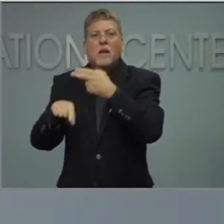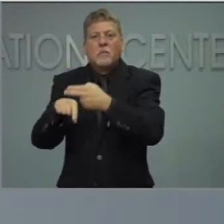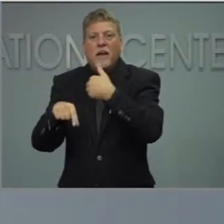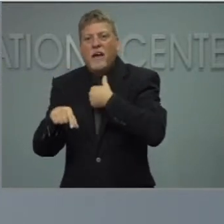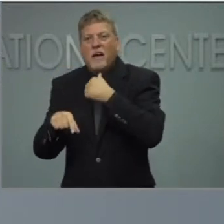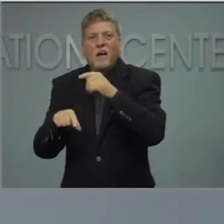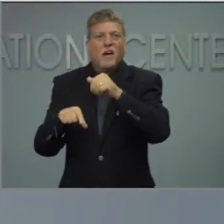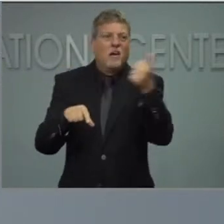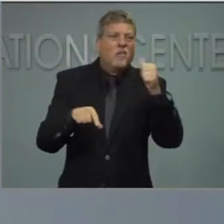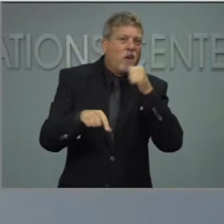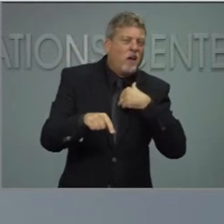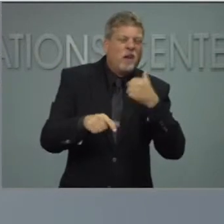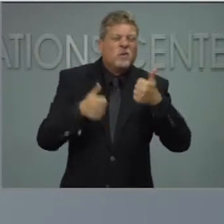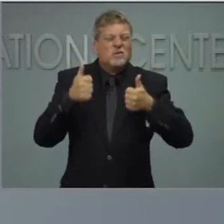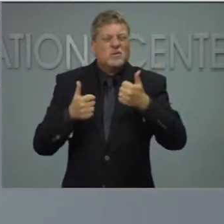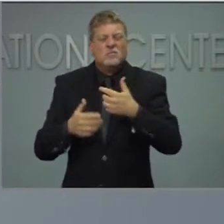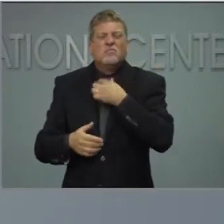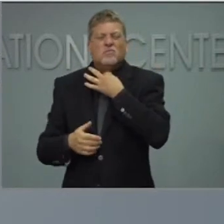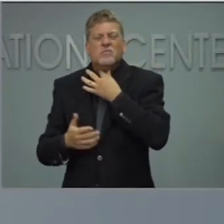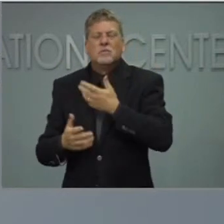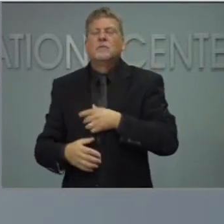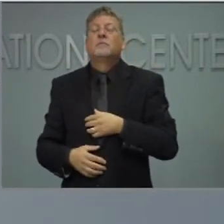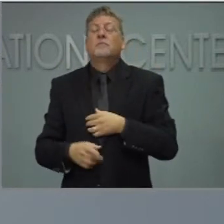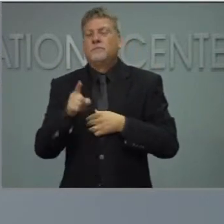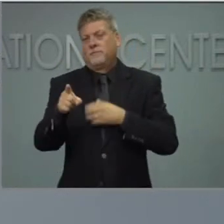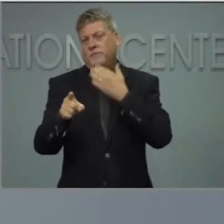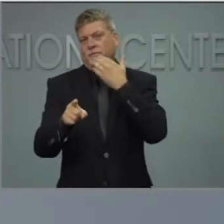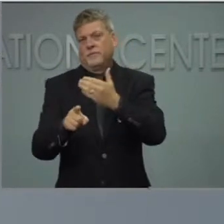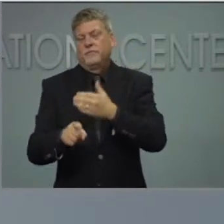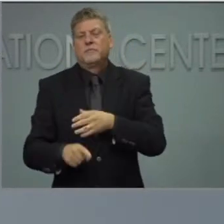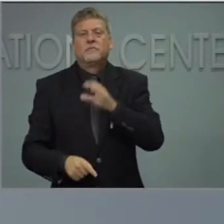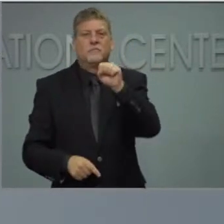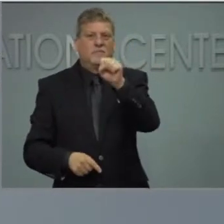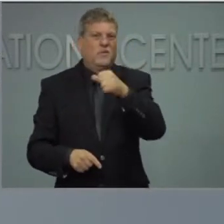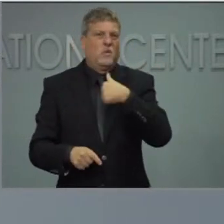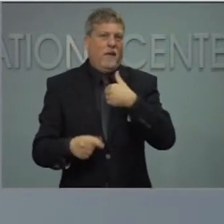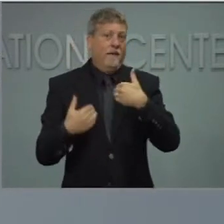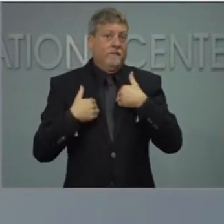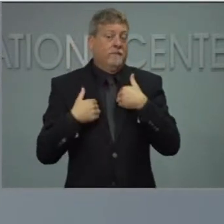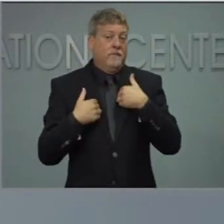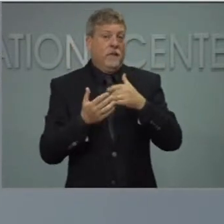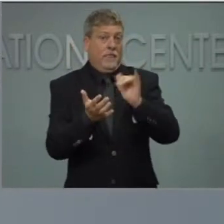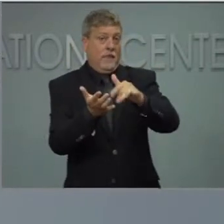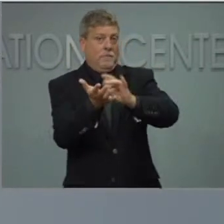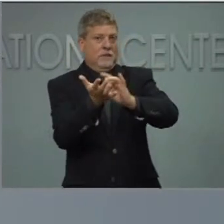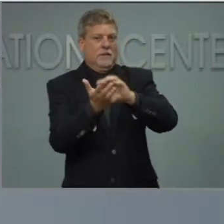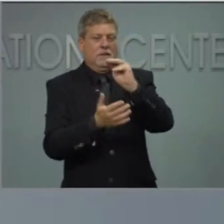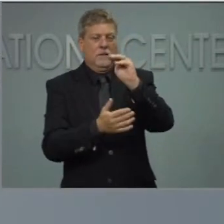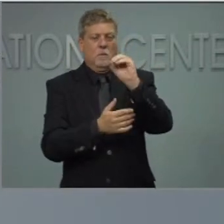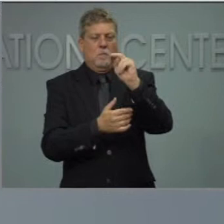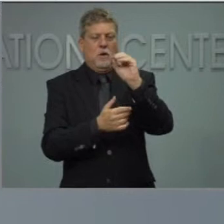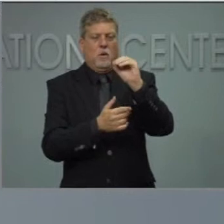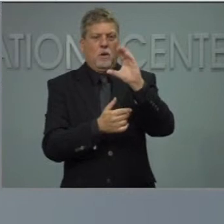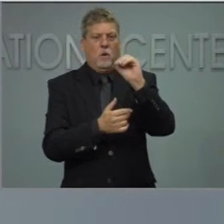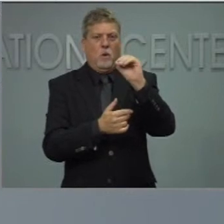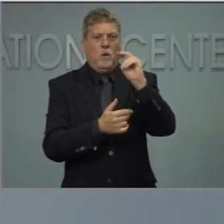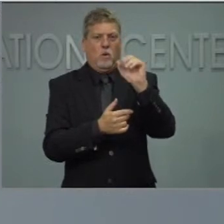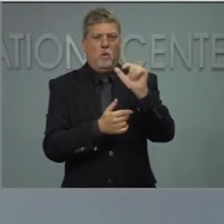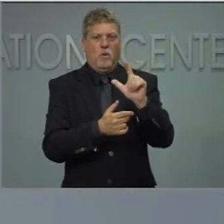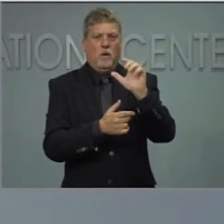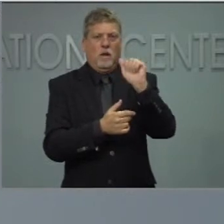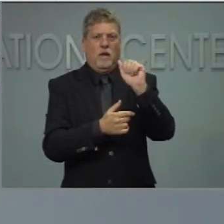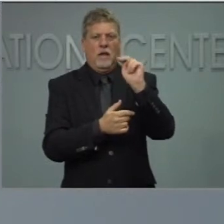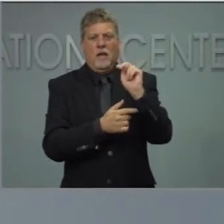Laura, thanks for that question. So the short version is yes, we have access to monoclonal antibodies. It's available